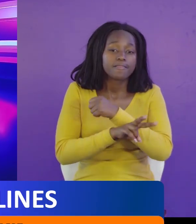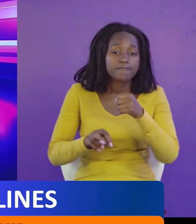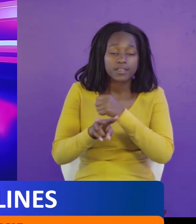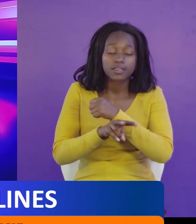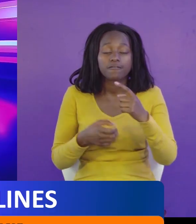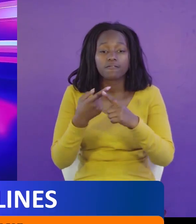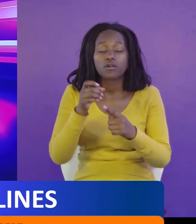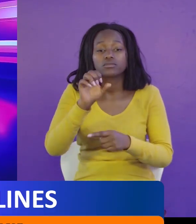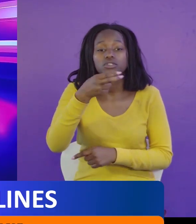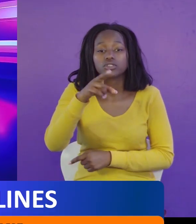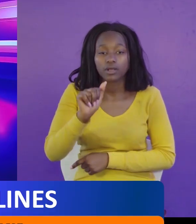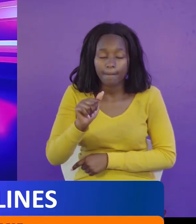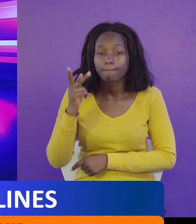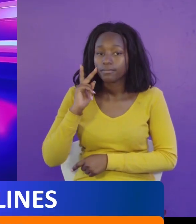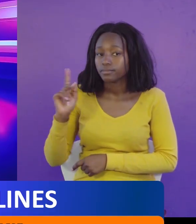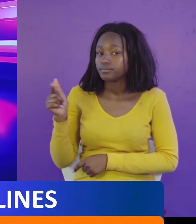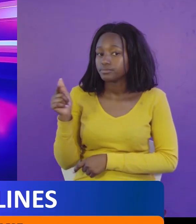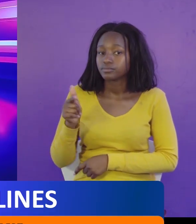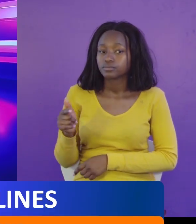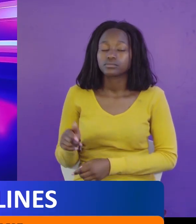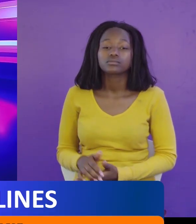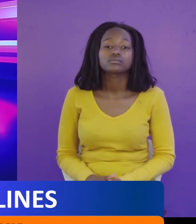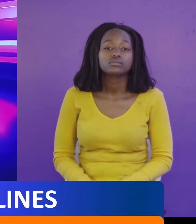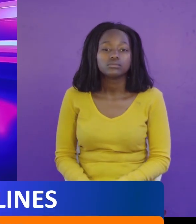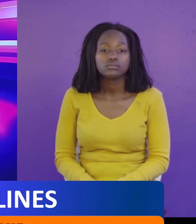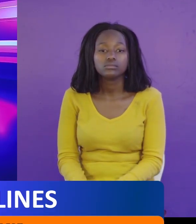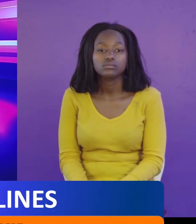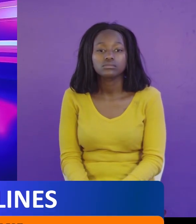authority. Let's take a look at what that clip says.